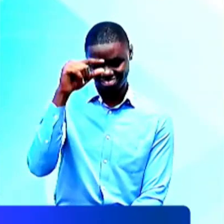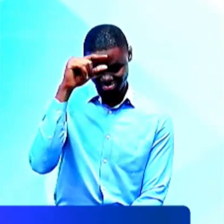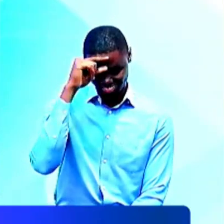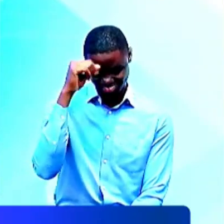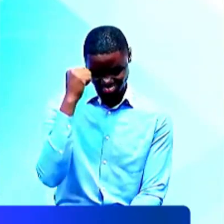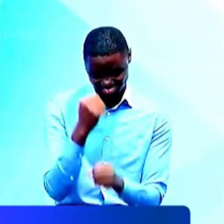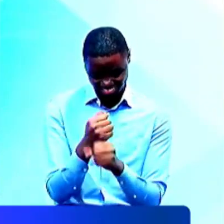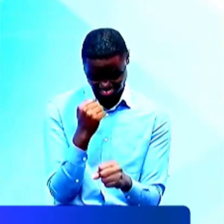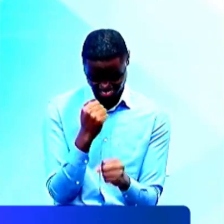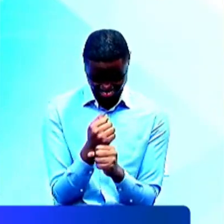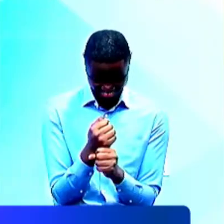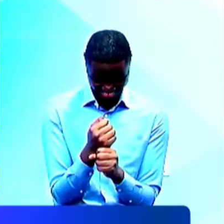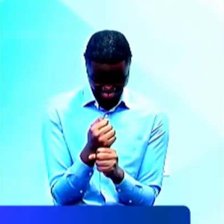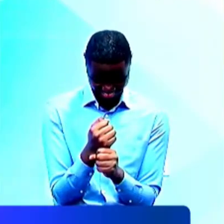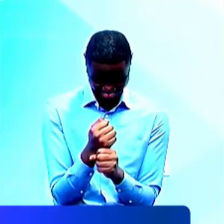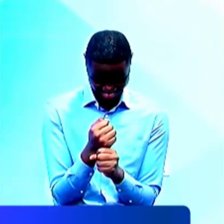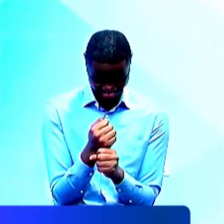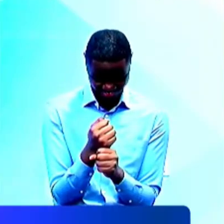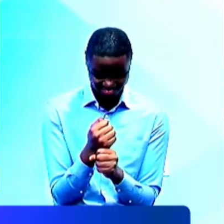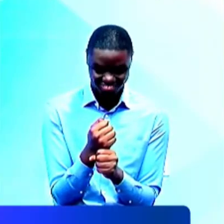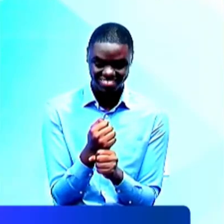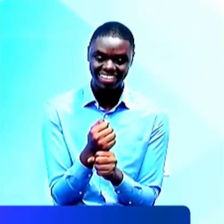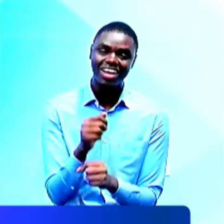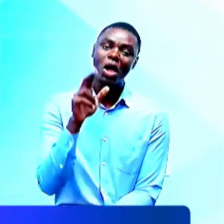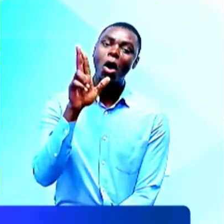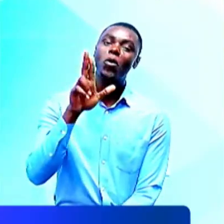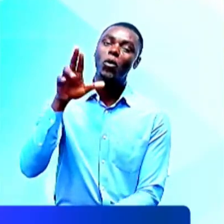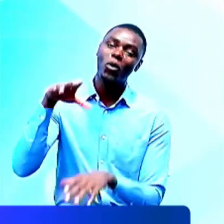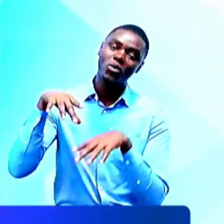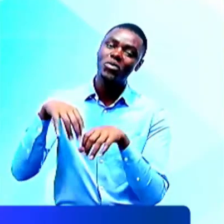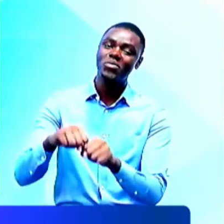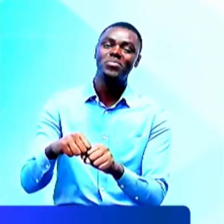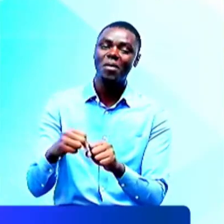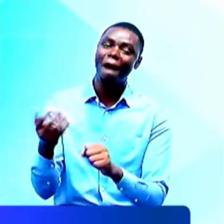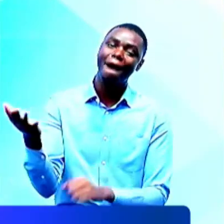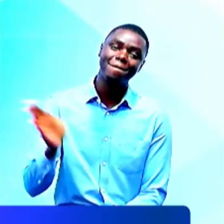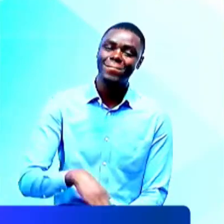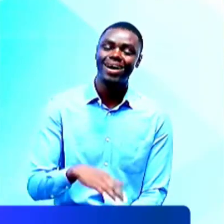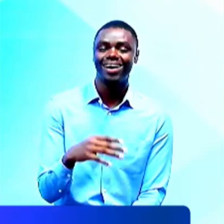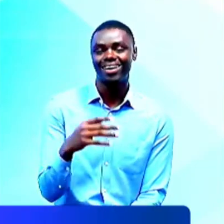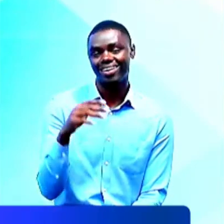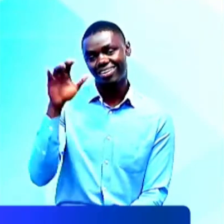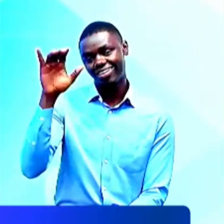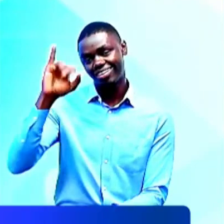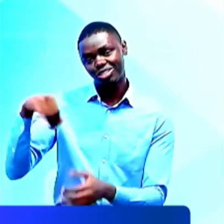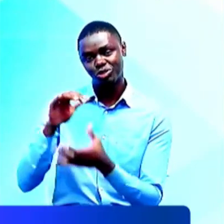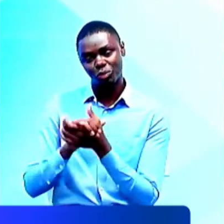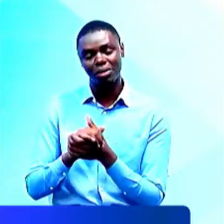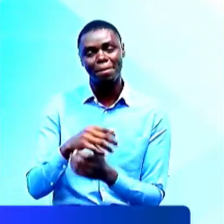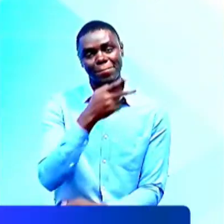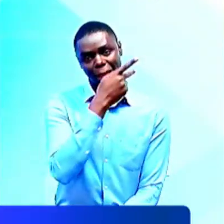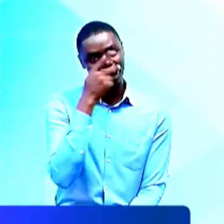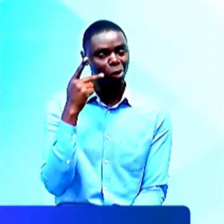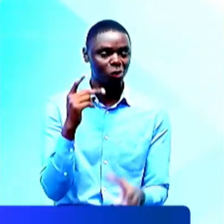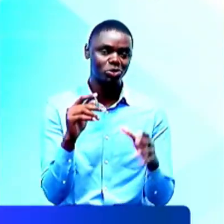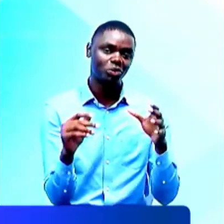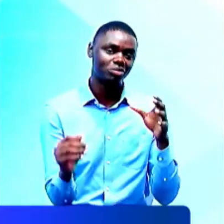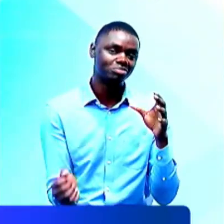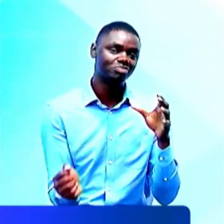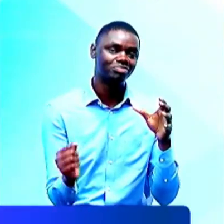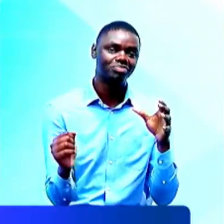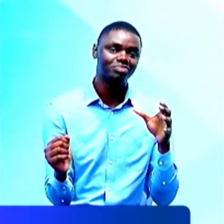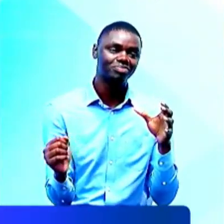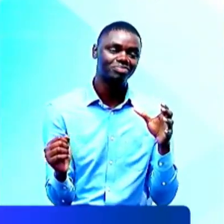The headlining story is Uhuru reclaims Jubilee, Kalonzo revamps Wiper ahead of